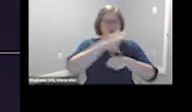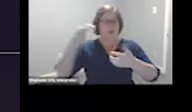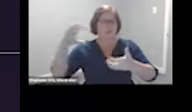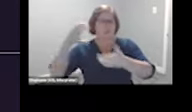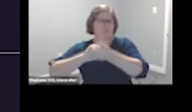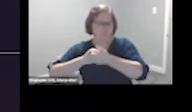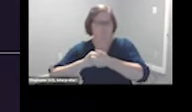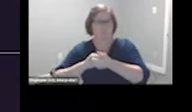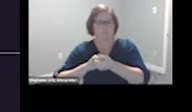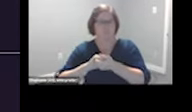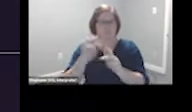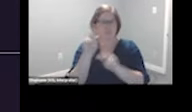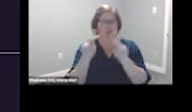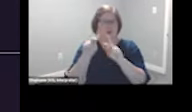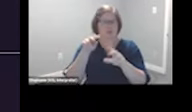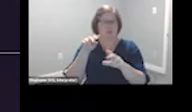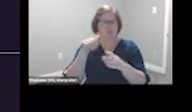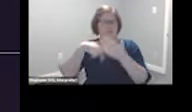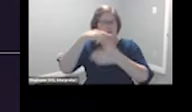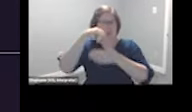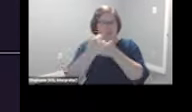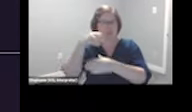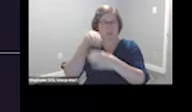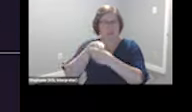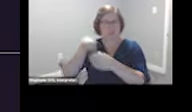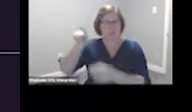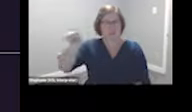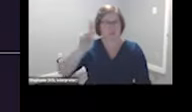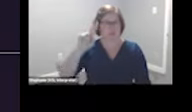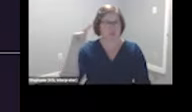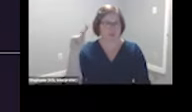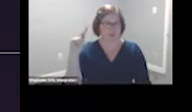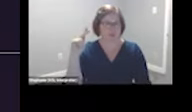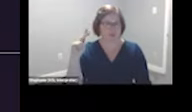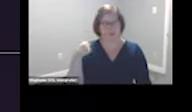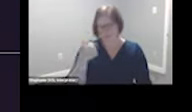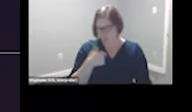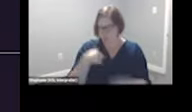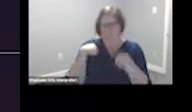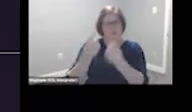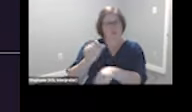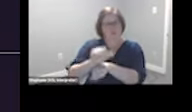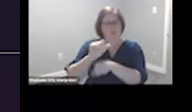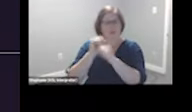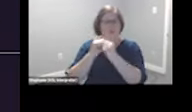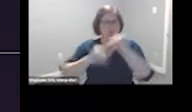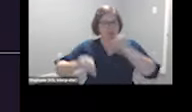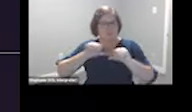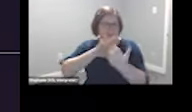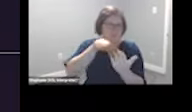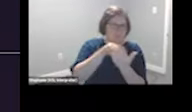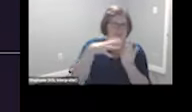in the UK and internationally. So we've been working with science centres and various exhibits to